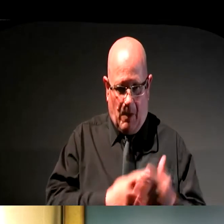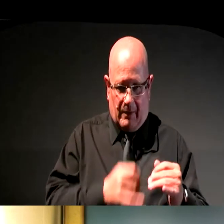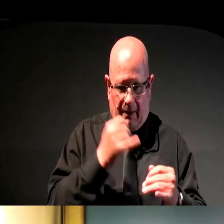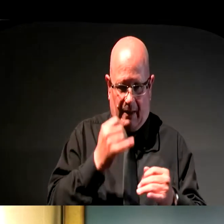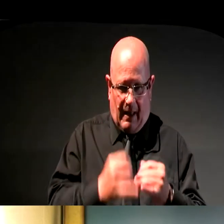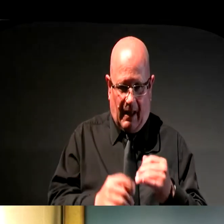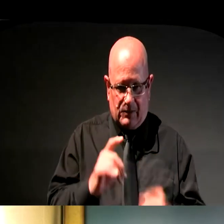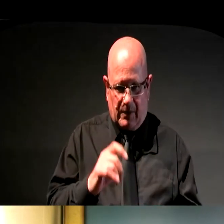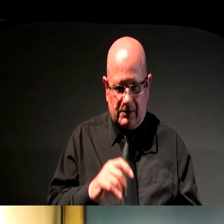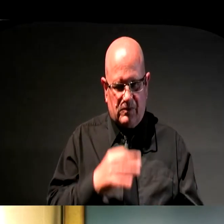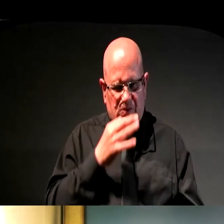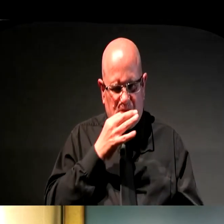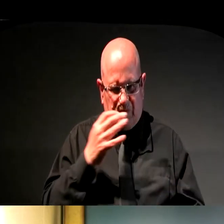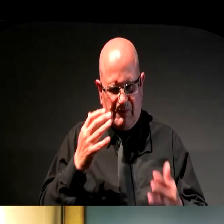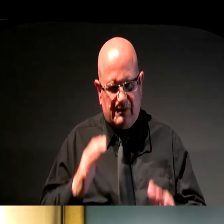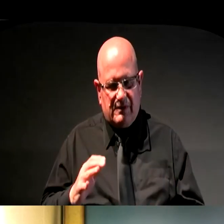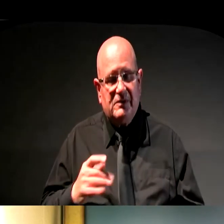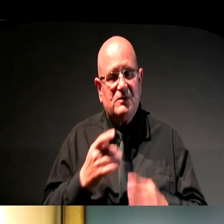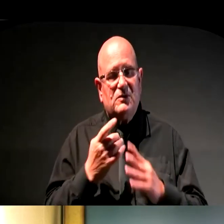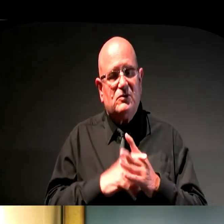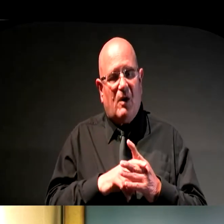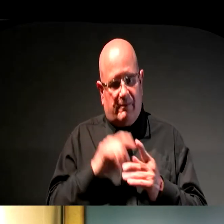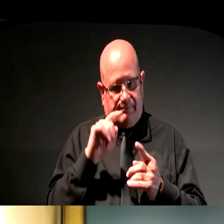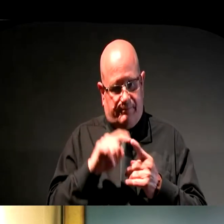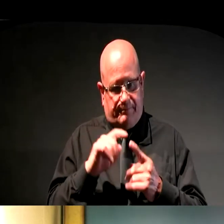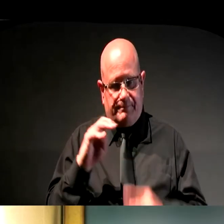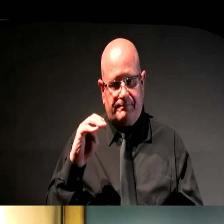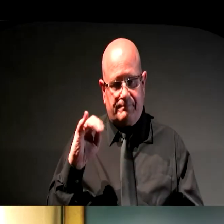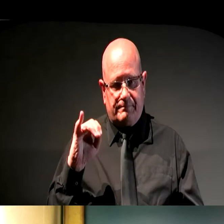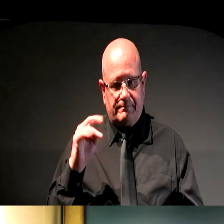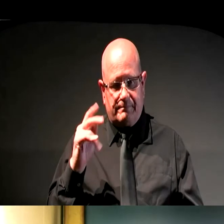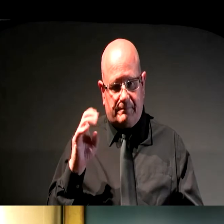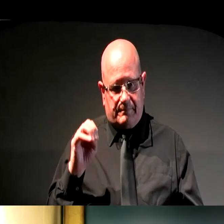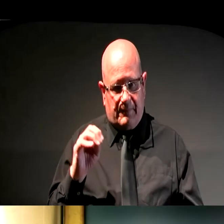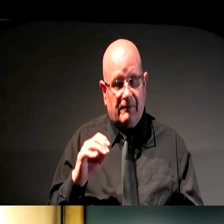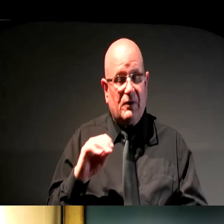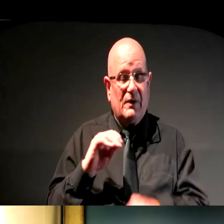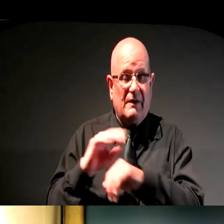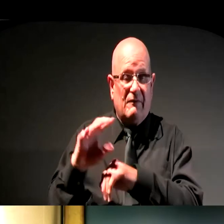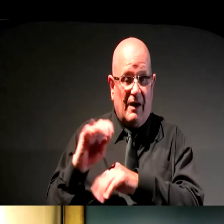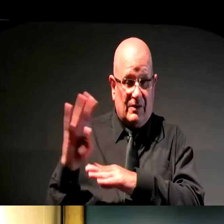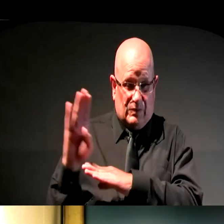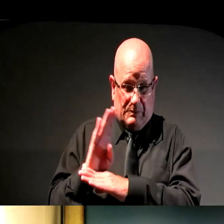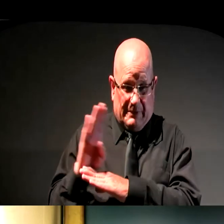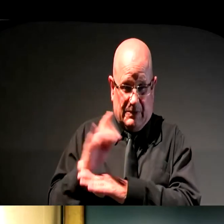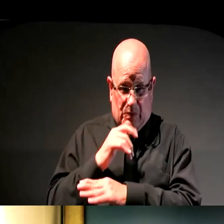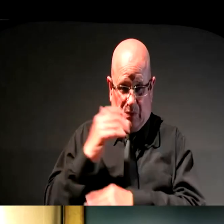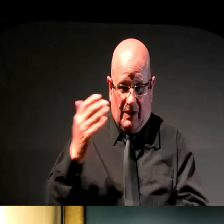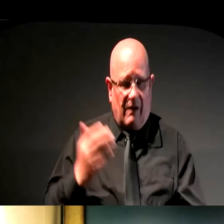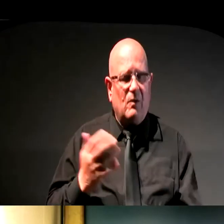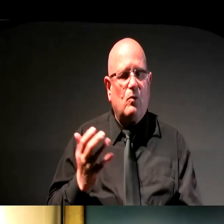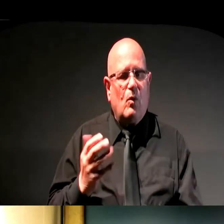next few minutes. So I'm going to start with Michelle. If you could give an advice to a business that's hiring, what would